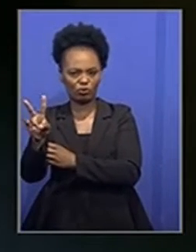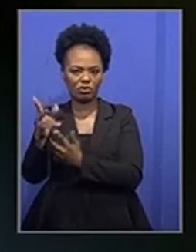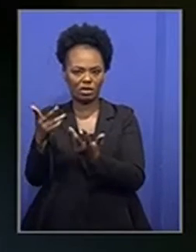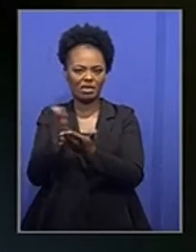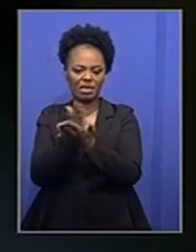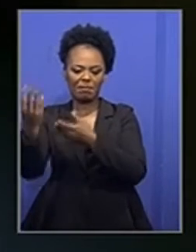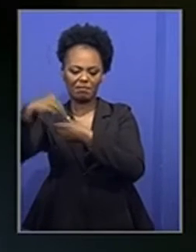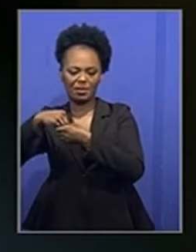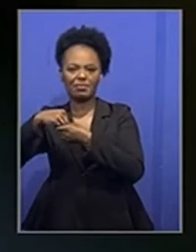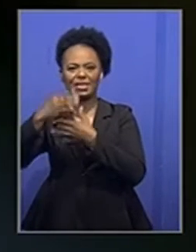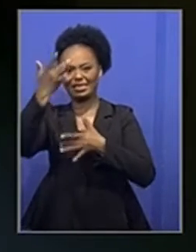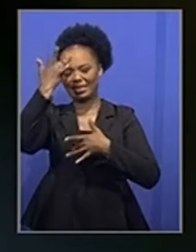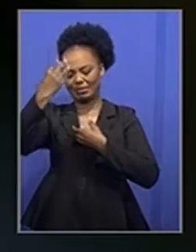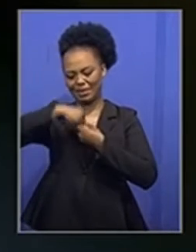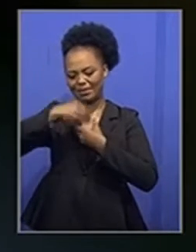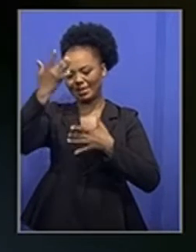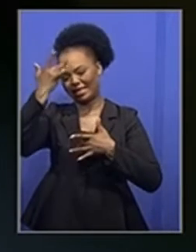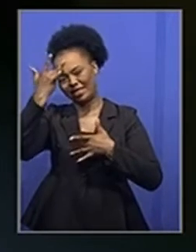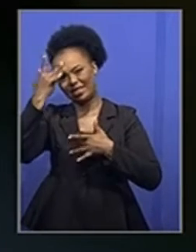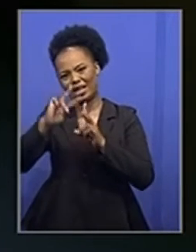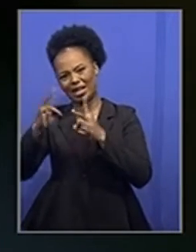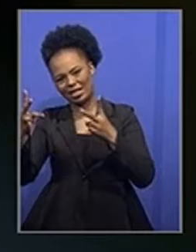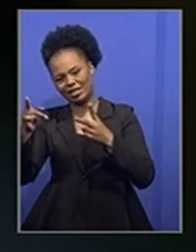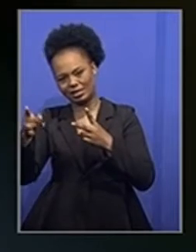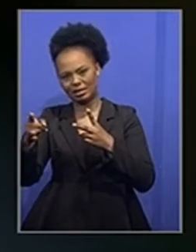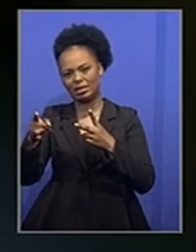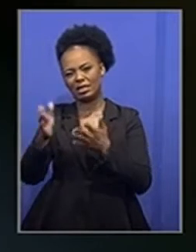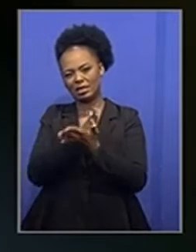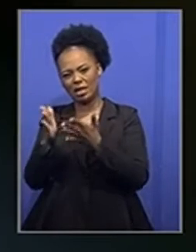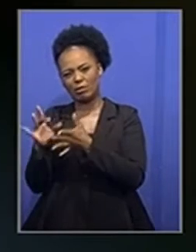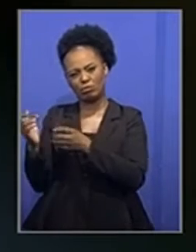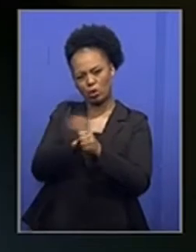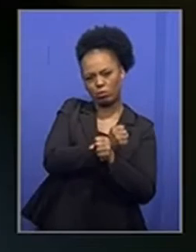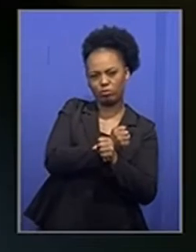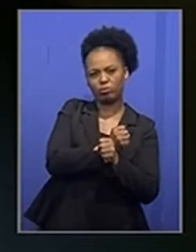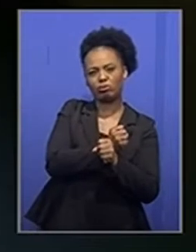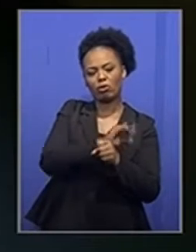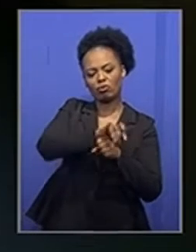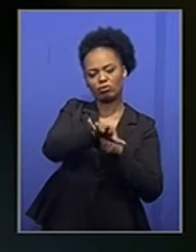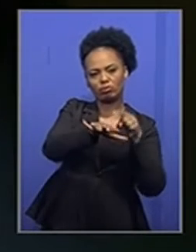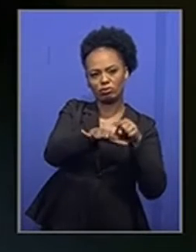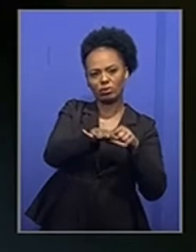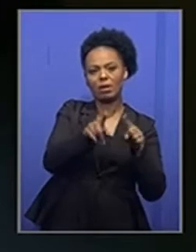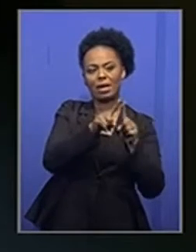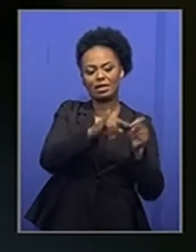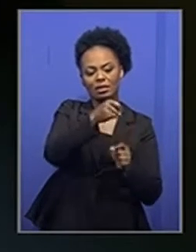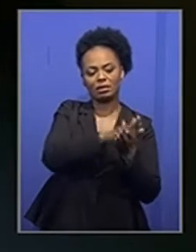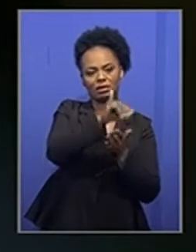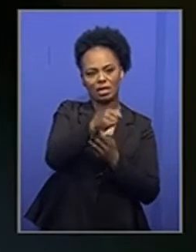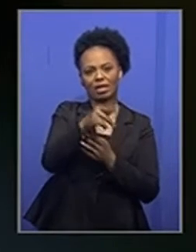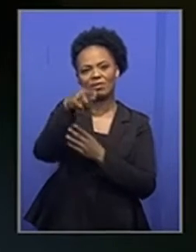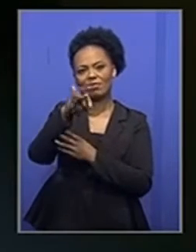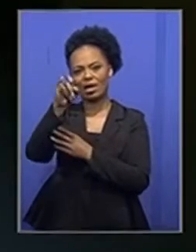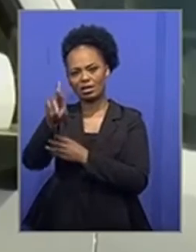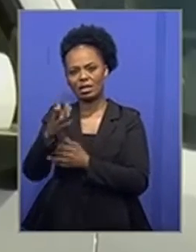we have considerable confidence that the vaccines that are being rolled out in South Africa will continue to protect us